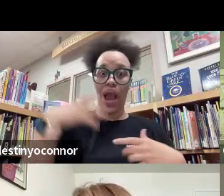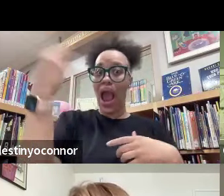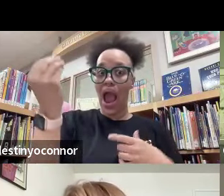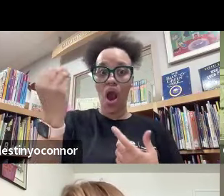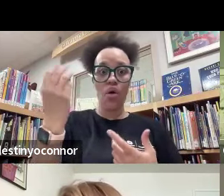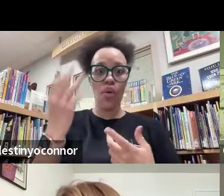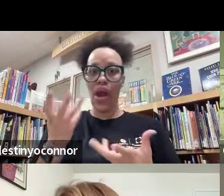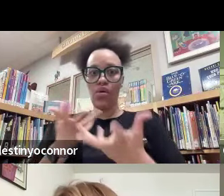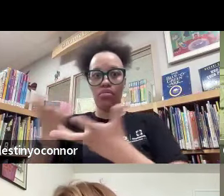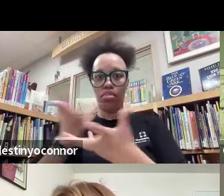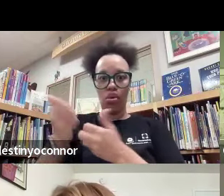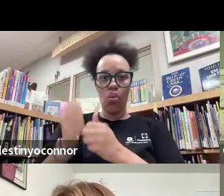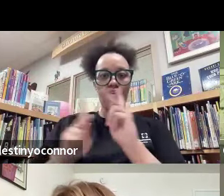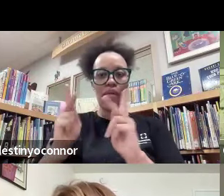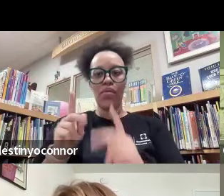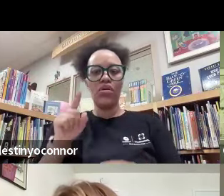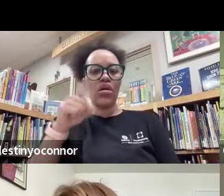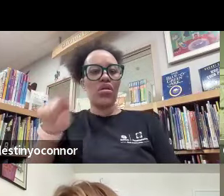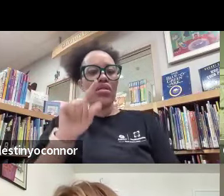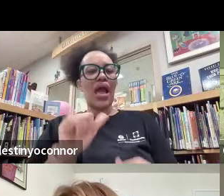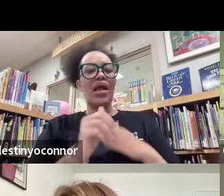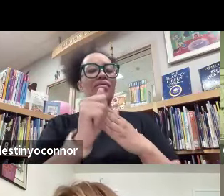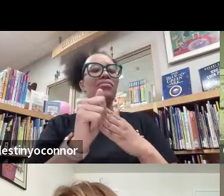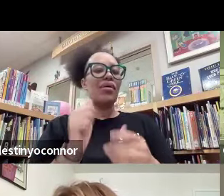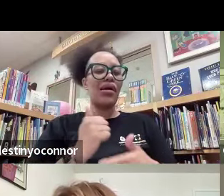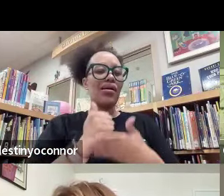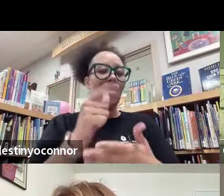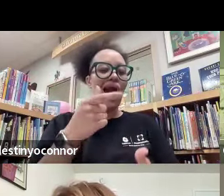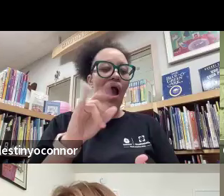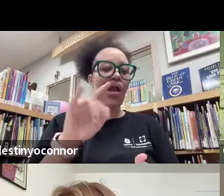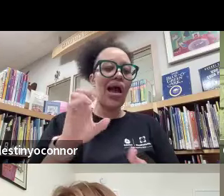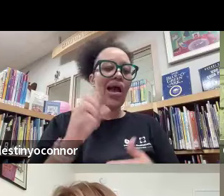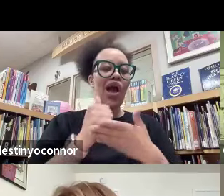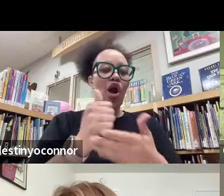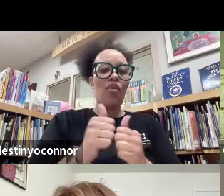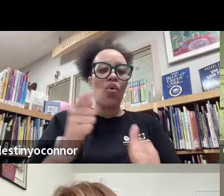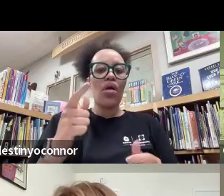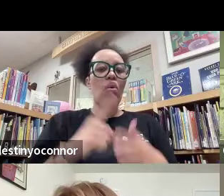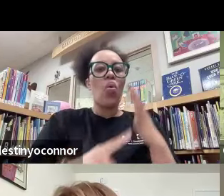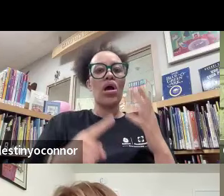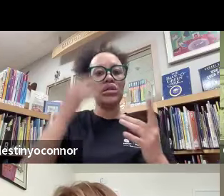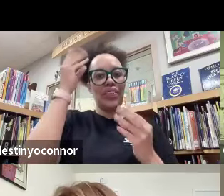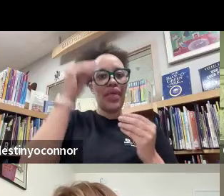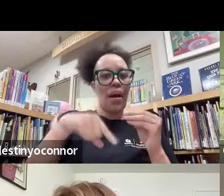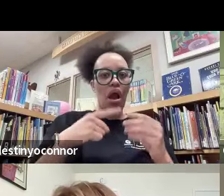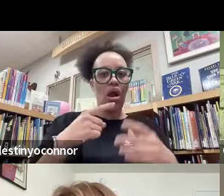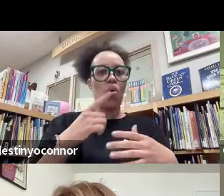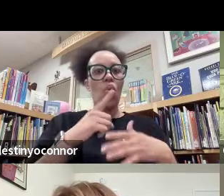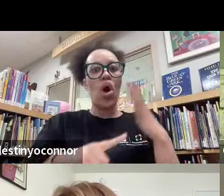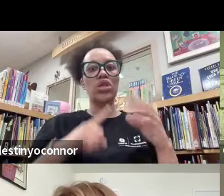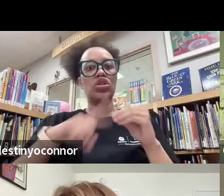technology that means that you're going to be out with the public or interviewing with someone. And it can help be a guide for